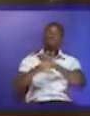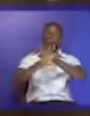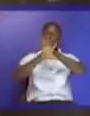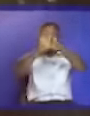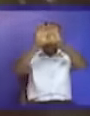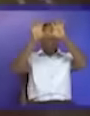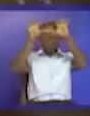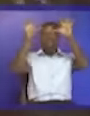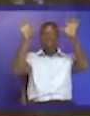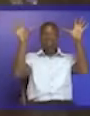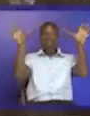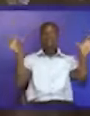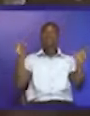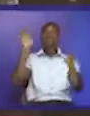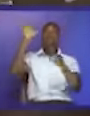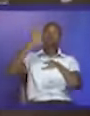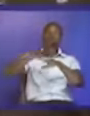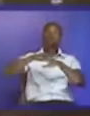your glory.